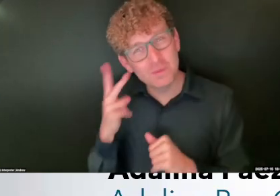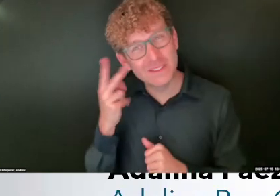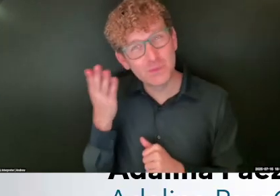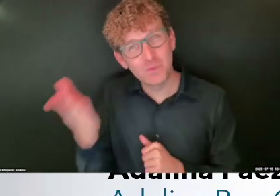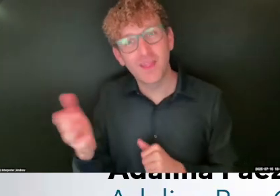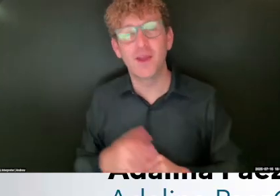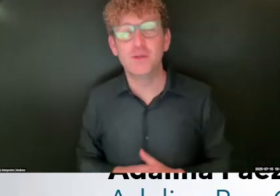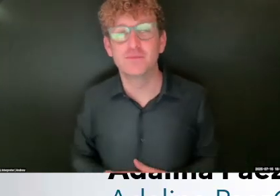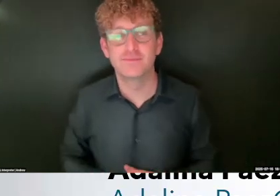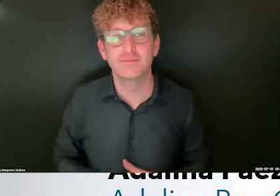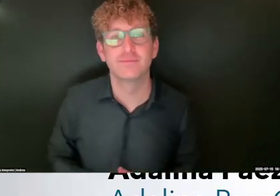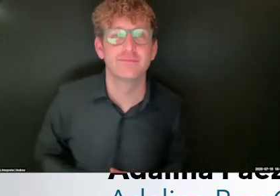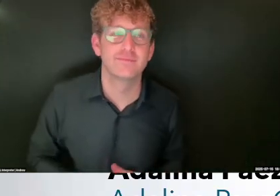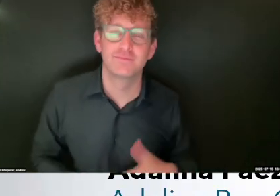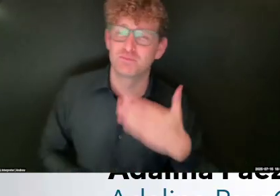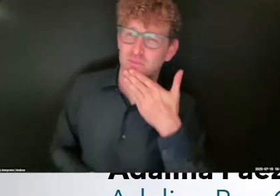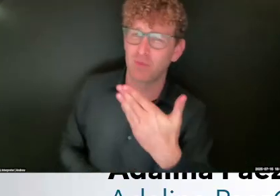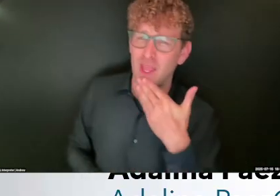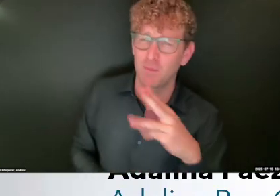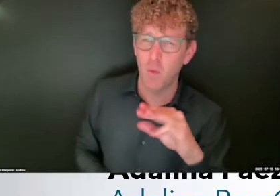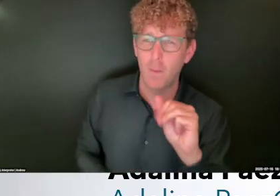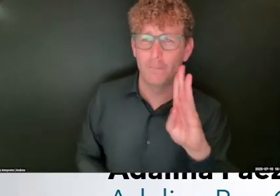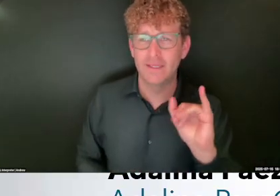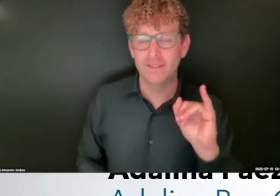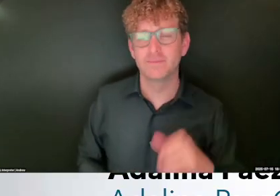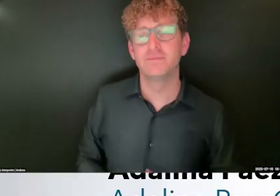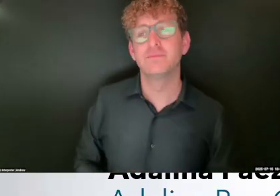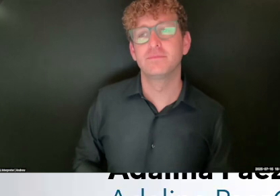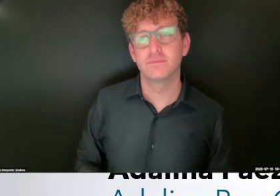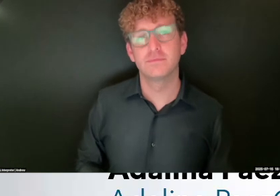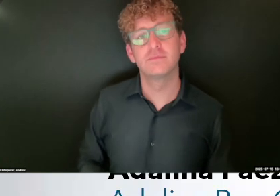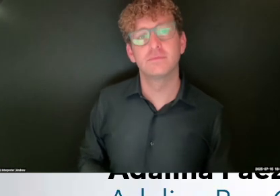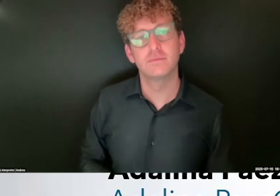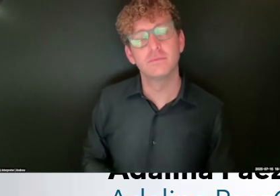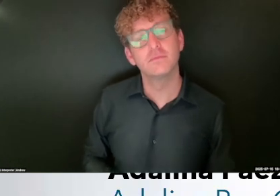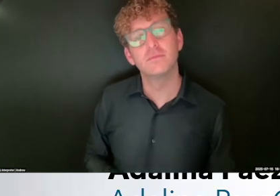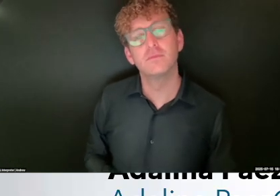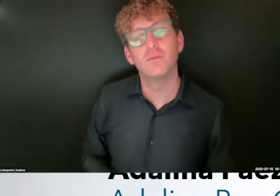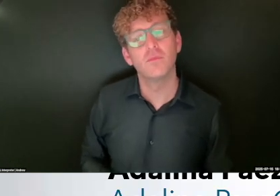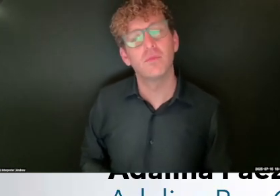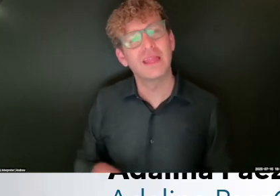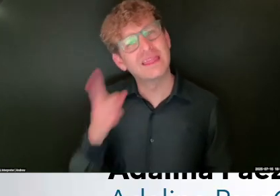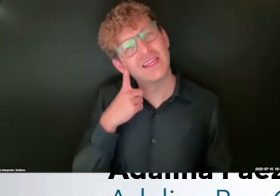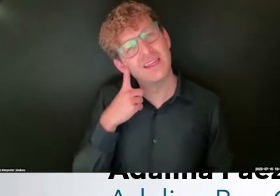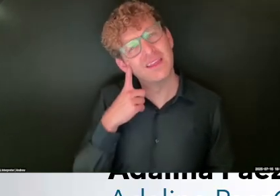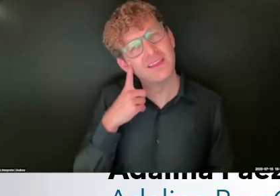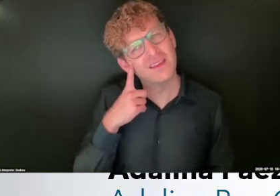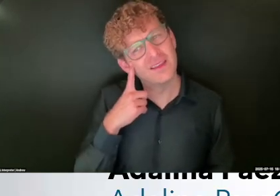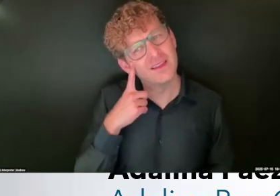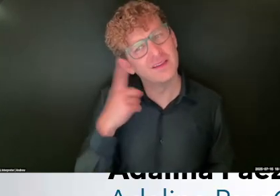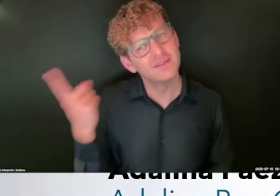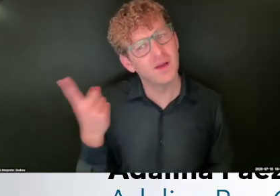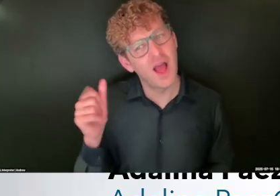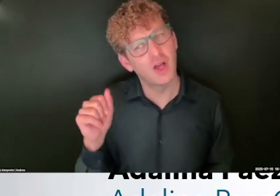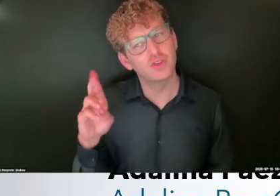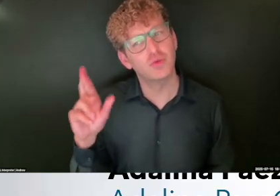Thanks, Noemi. I think Andrea might have some more information. Yes.